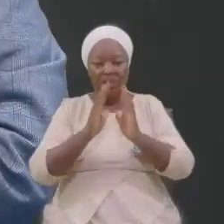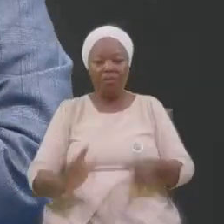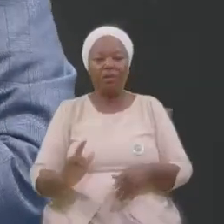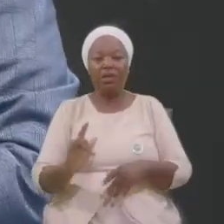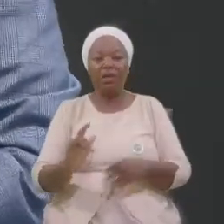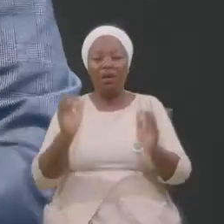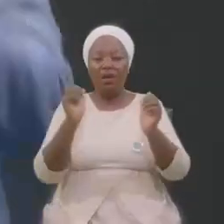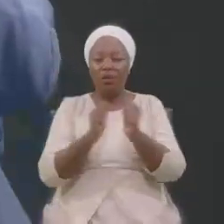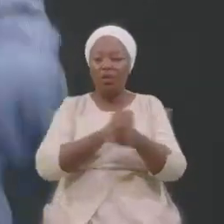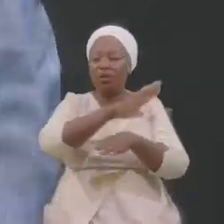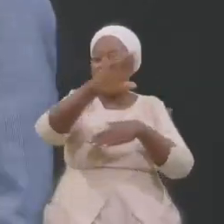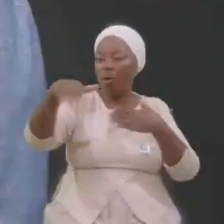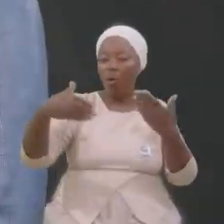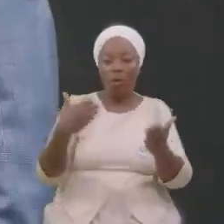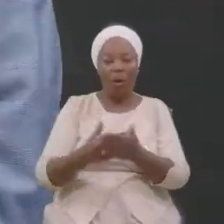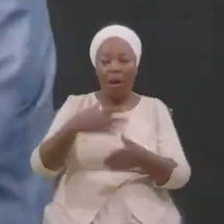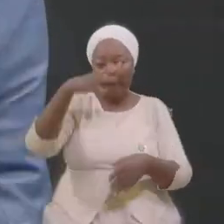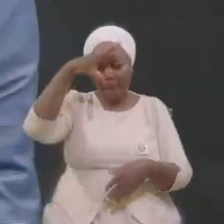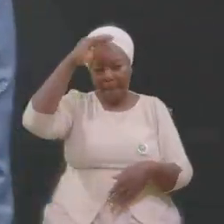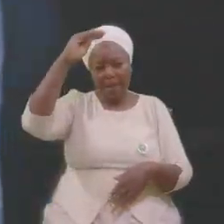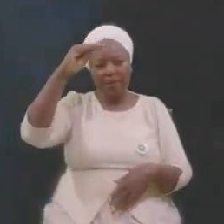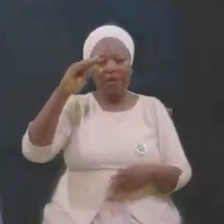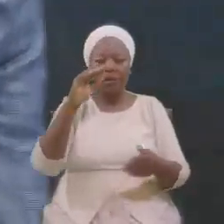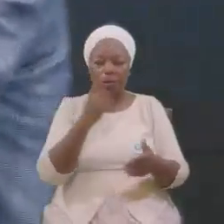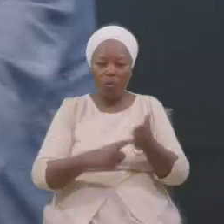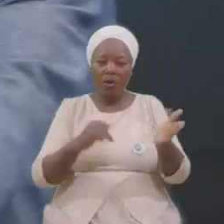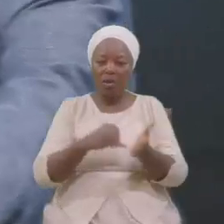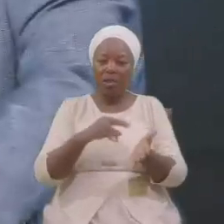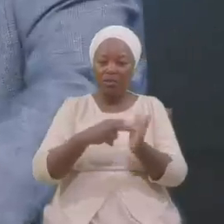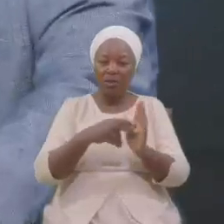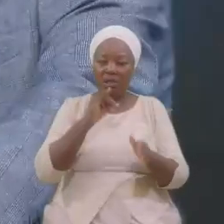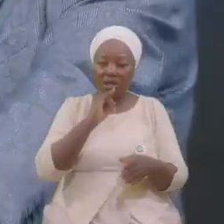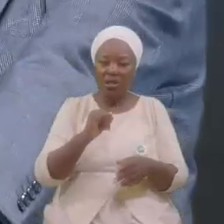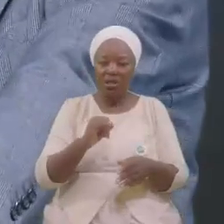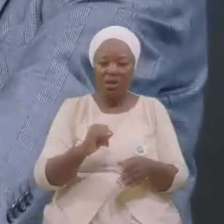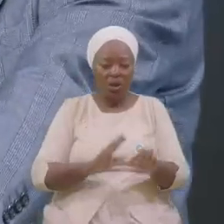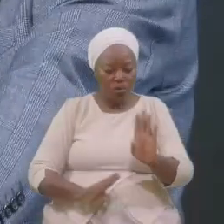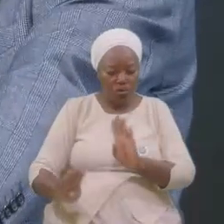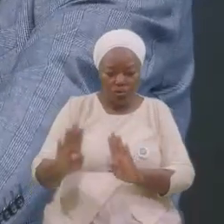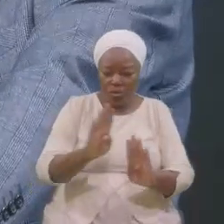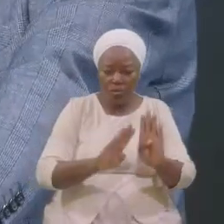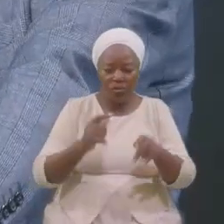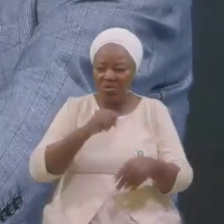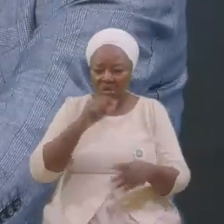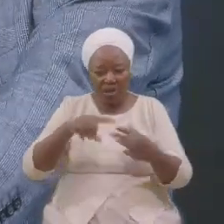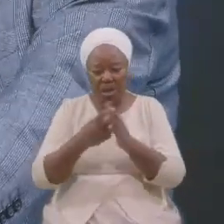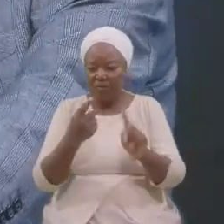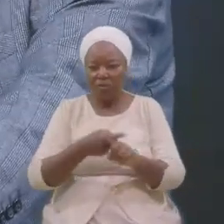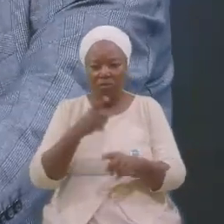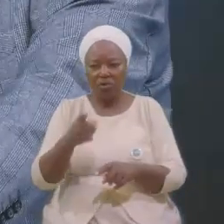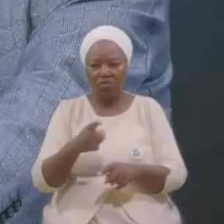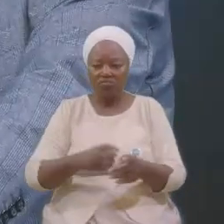peaceably with all men. What it means is, trouble will not start from you.